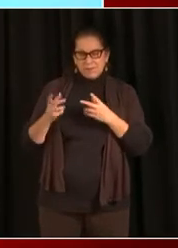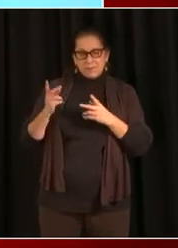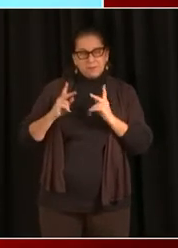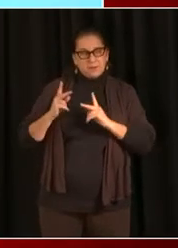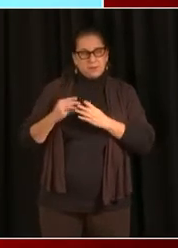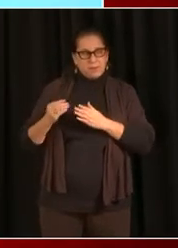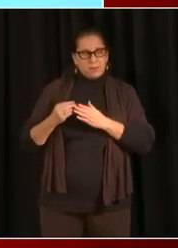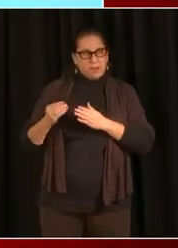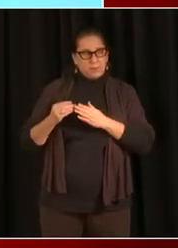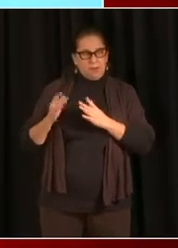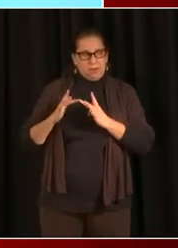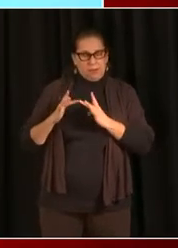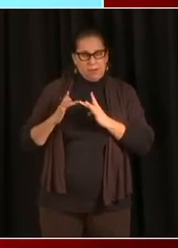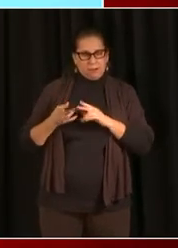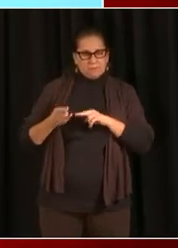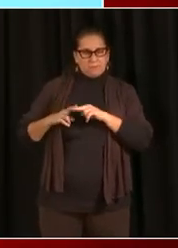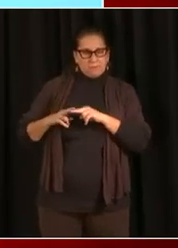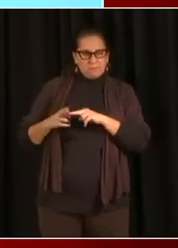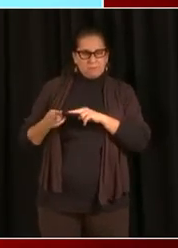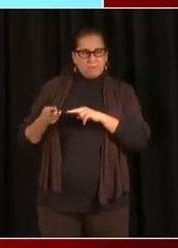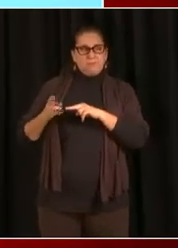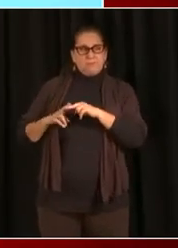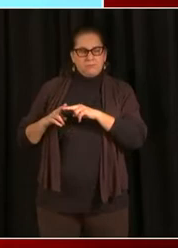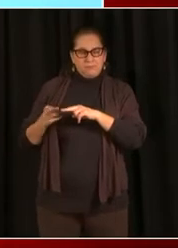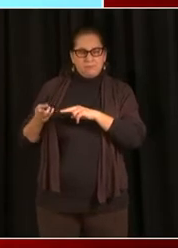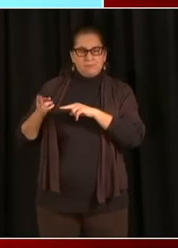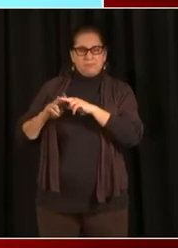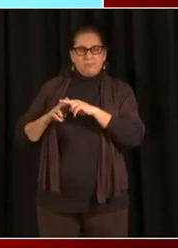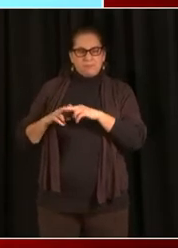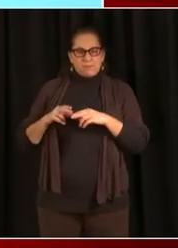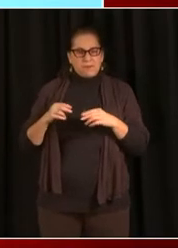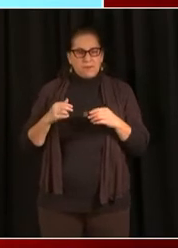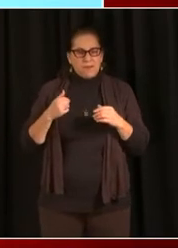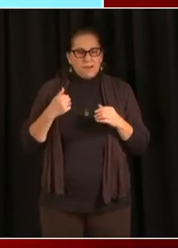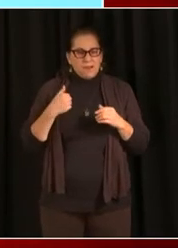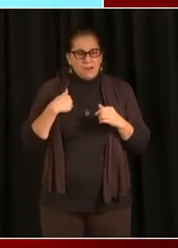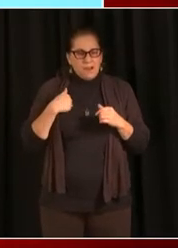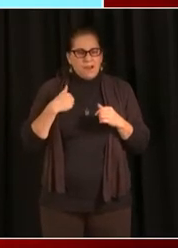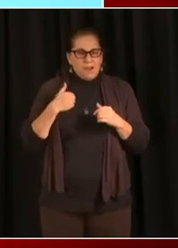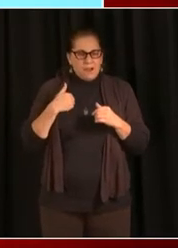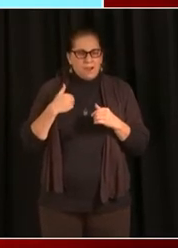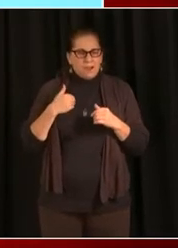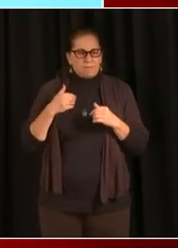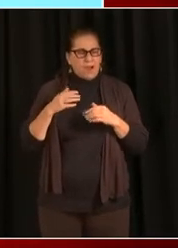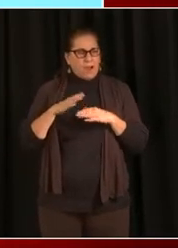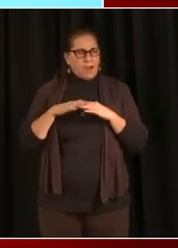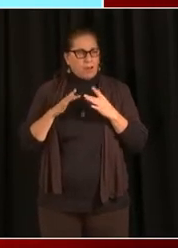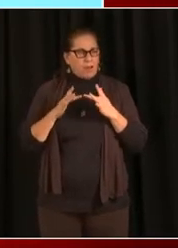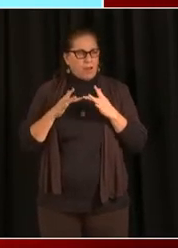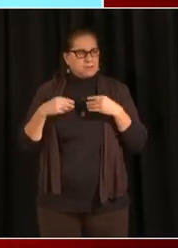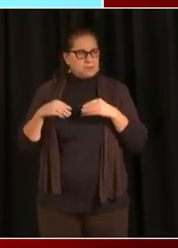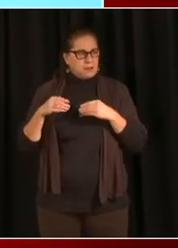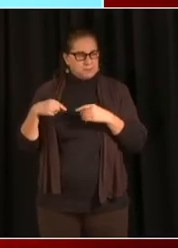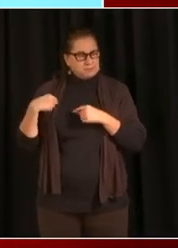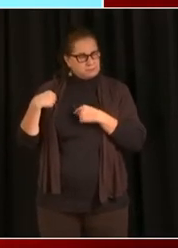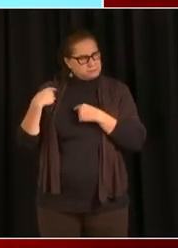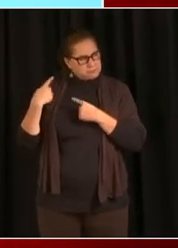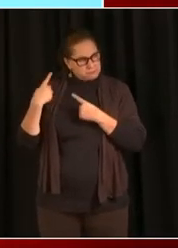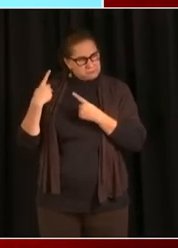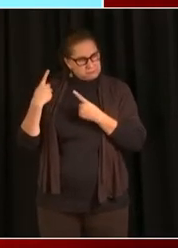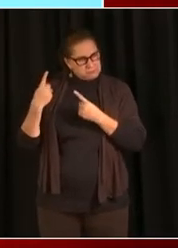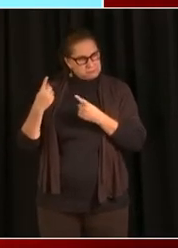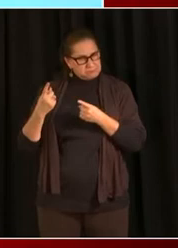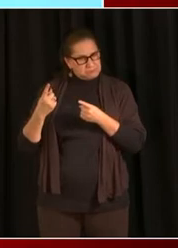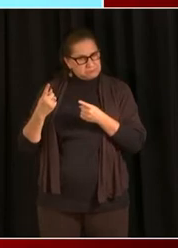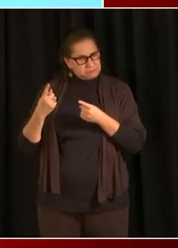Without that, I don't know what we would have done, but we had already had online sales for the past, 13 or 14 years. We just had